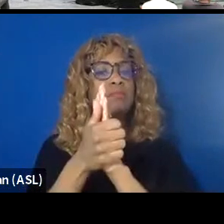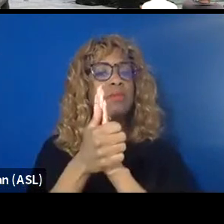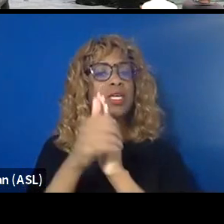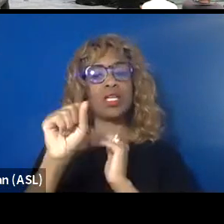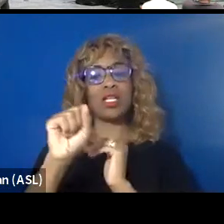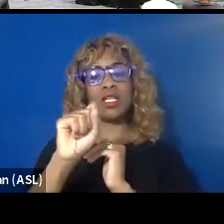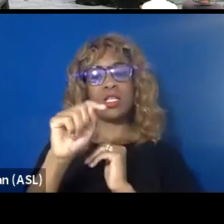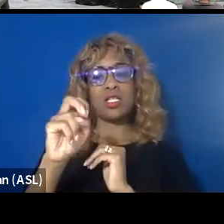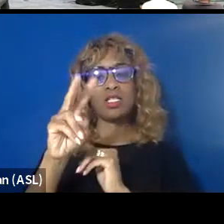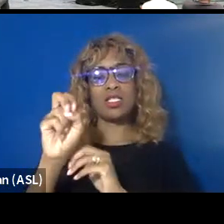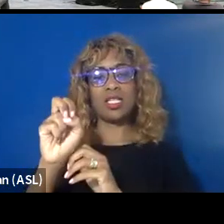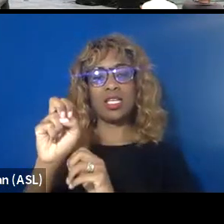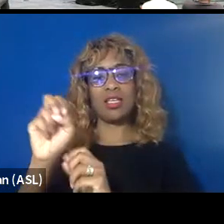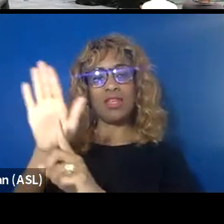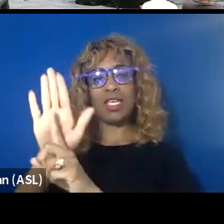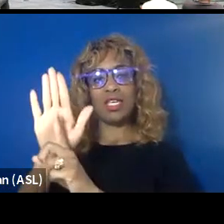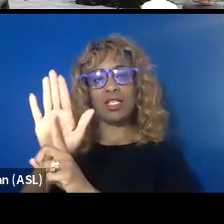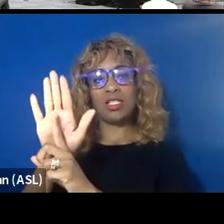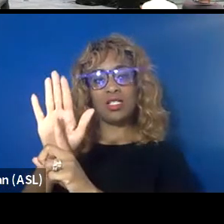Steve's